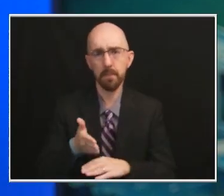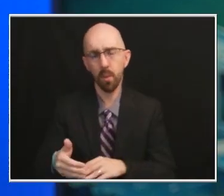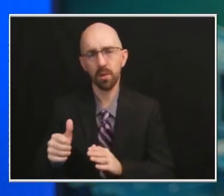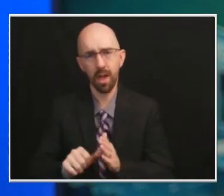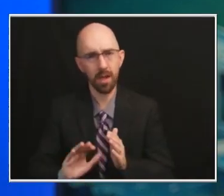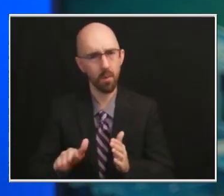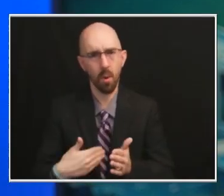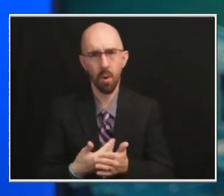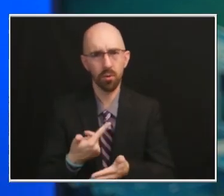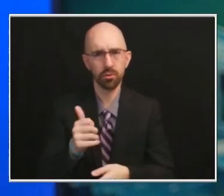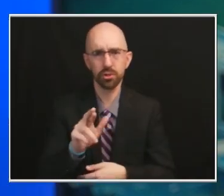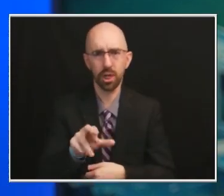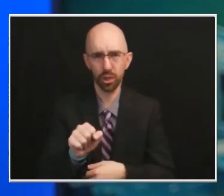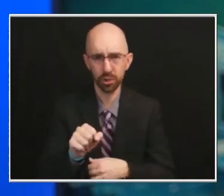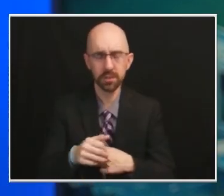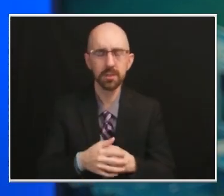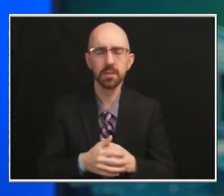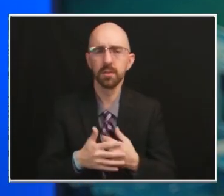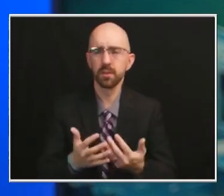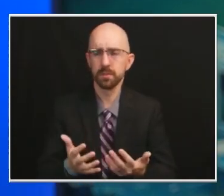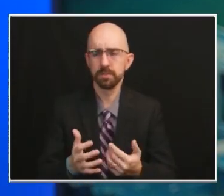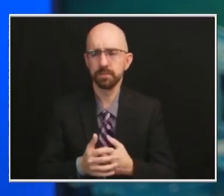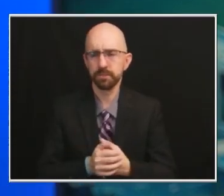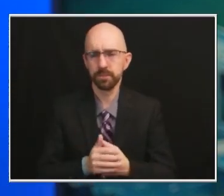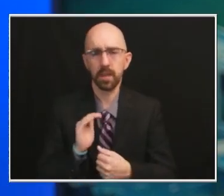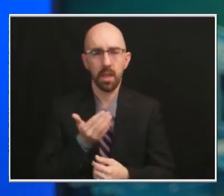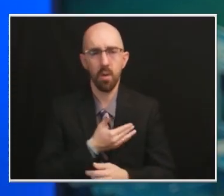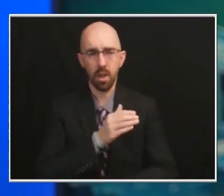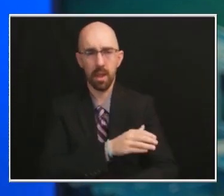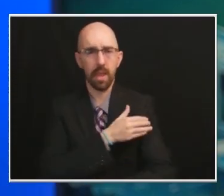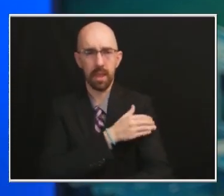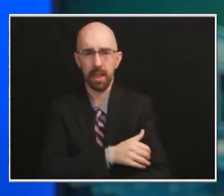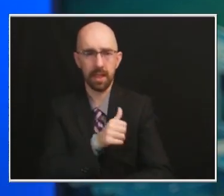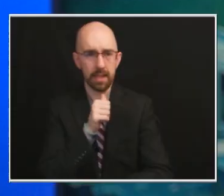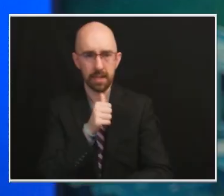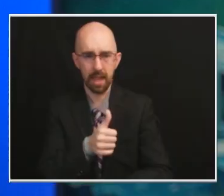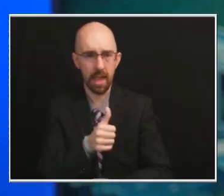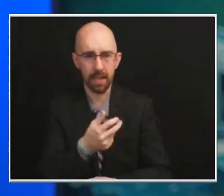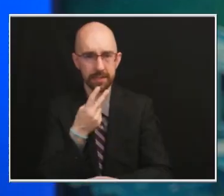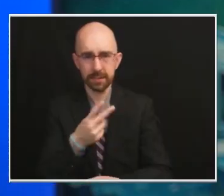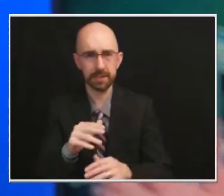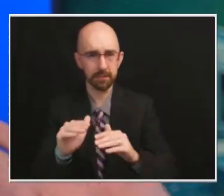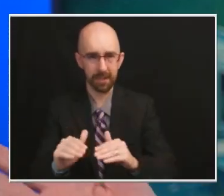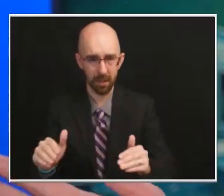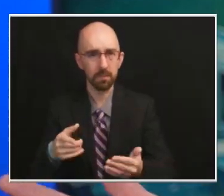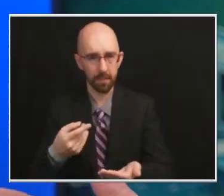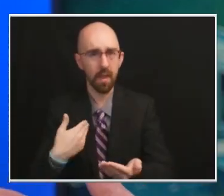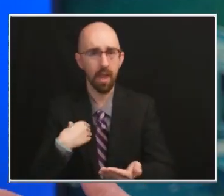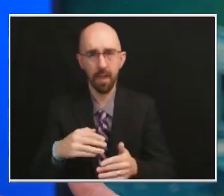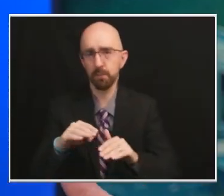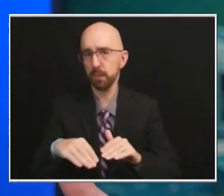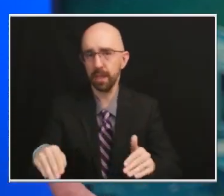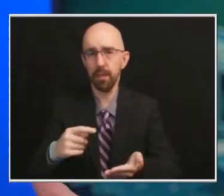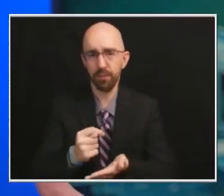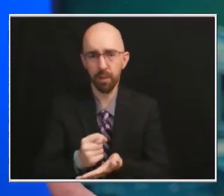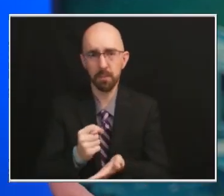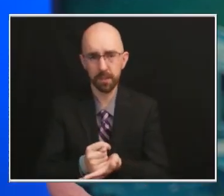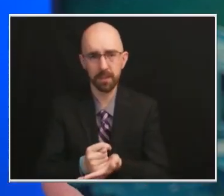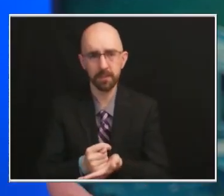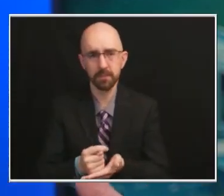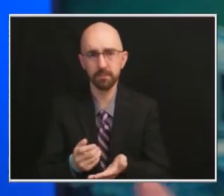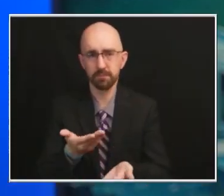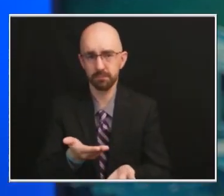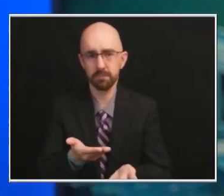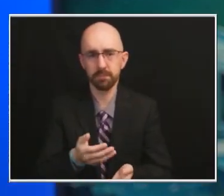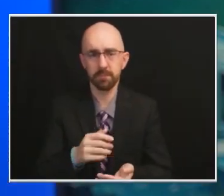genders. Our clinic does not see pediatrics, but there are pediatric therapists That's all the way interesting. till essentially end